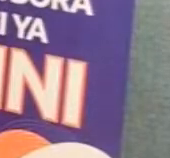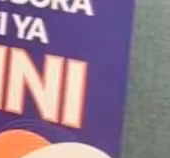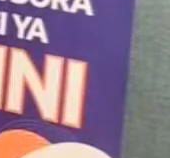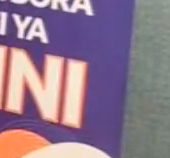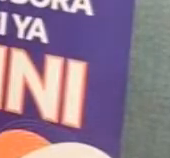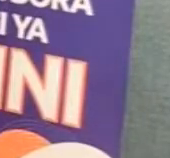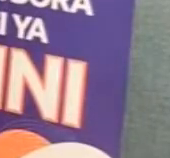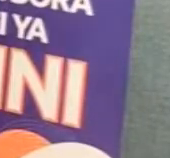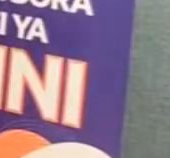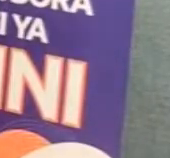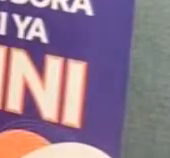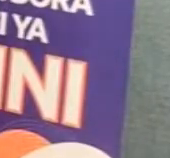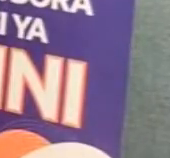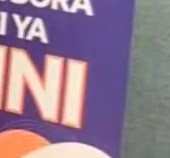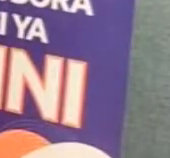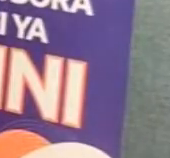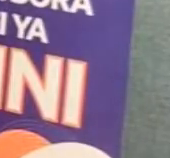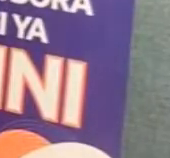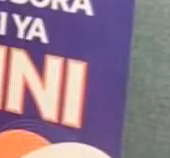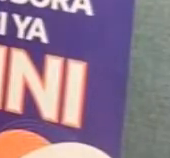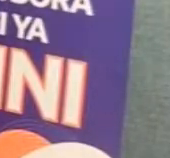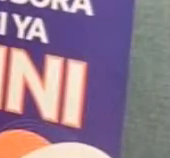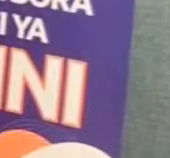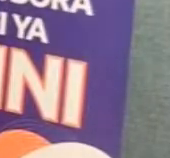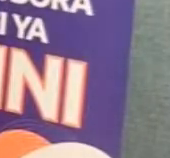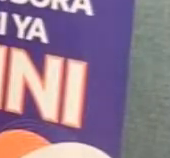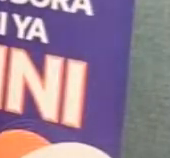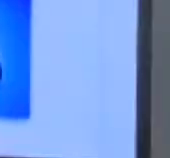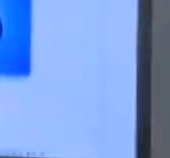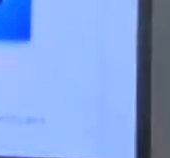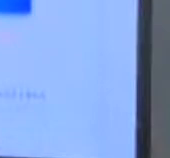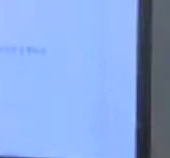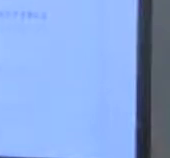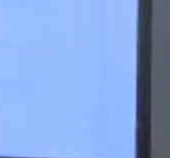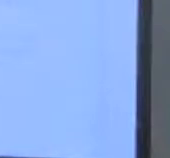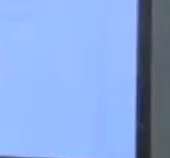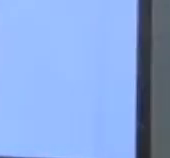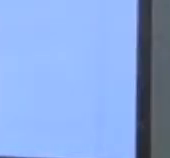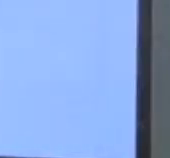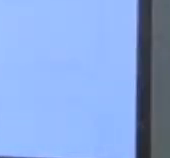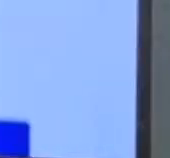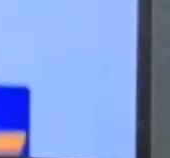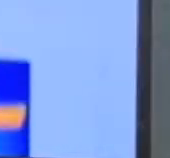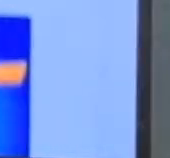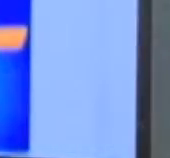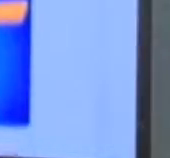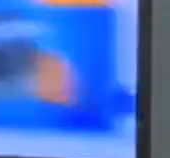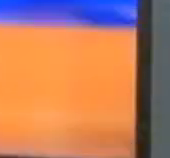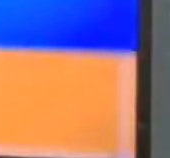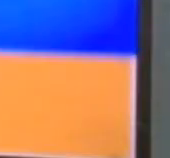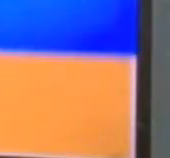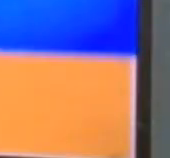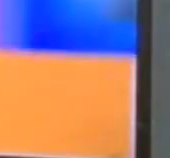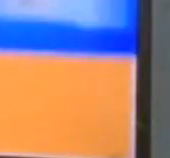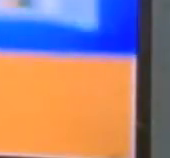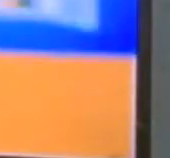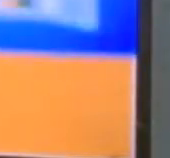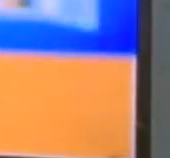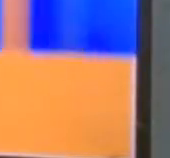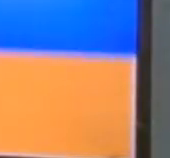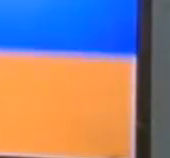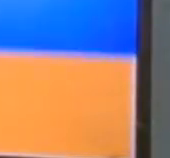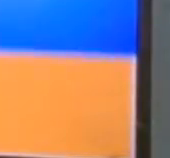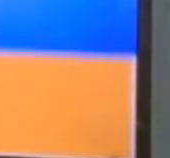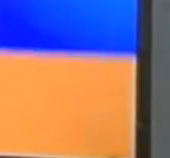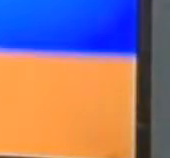ni CM. Tuko na gas cooker, kodi yake ni CK. Tuko na TV, kodi yake ni TV. Tuko na simu aina